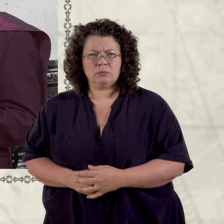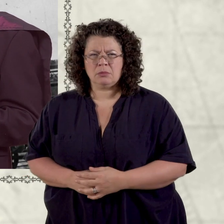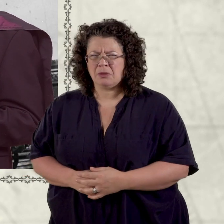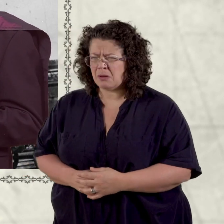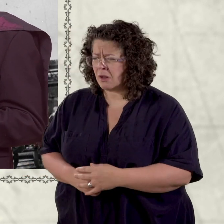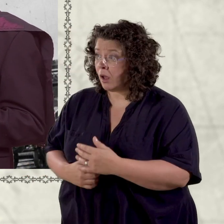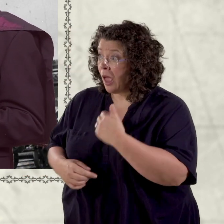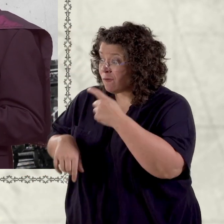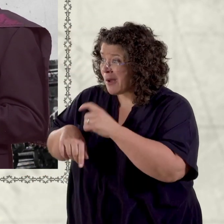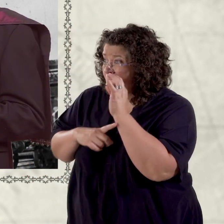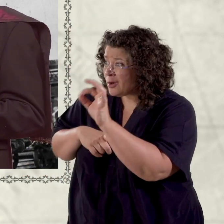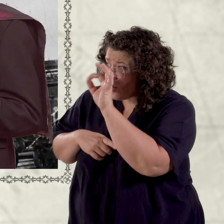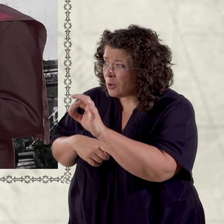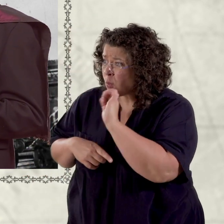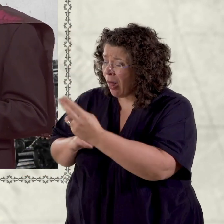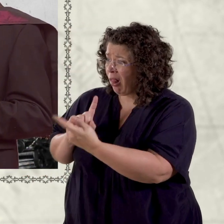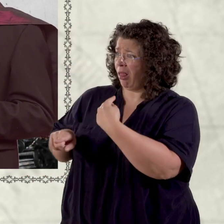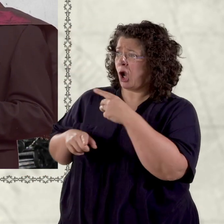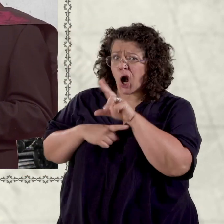to every question I ask?